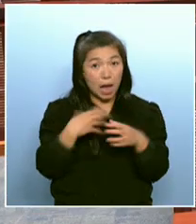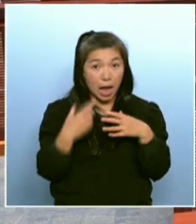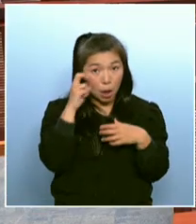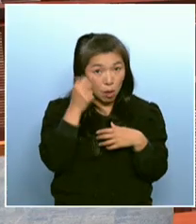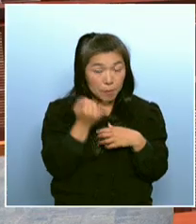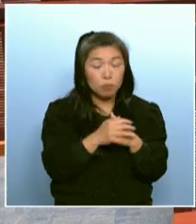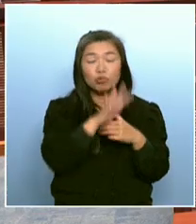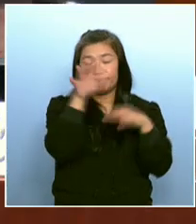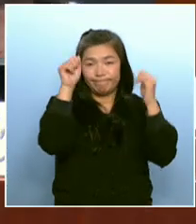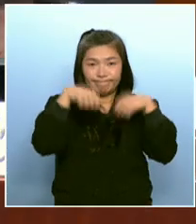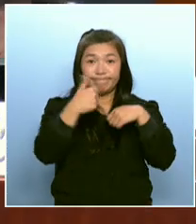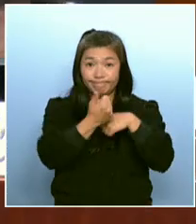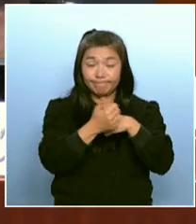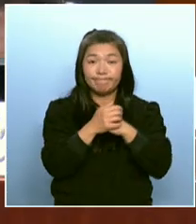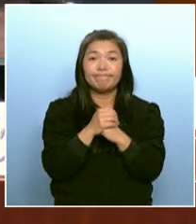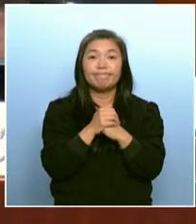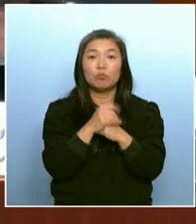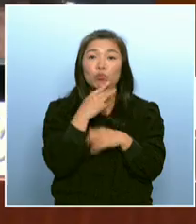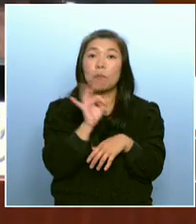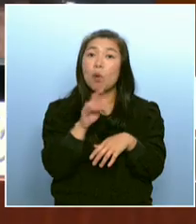this proposal to the Public Works